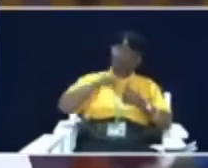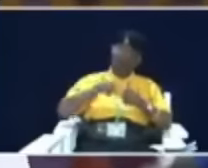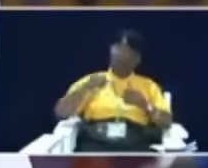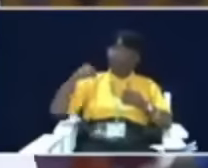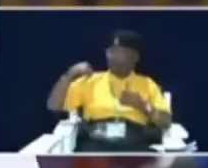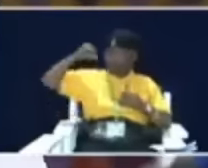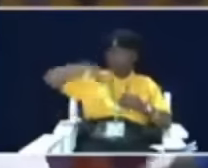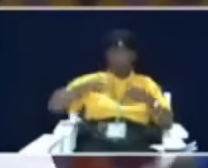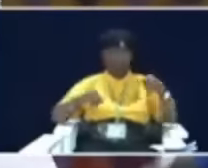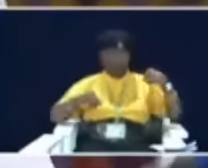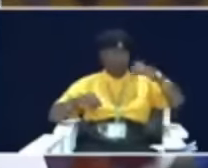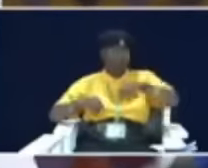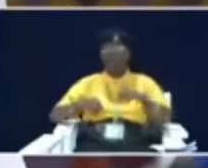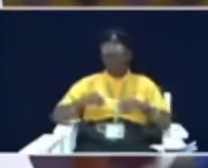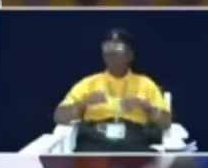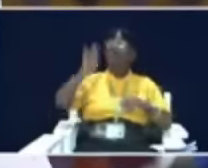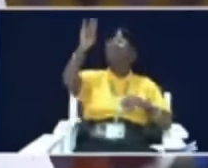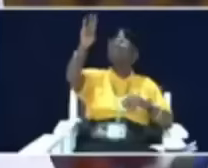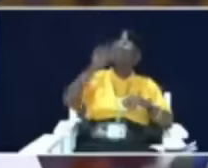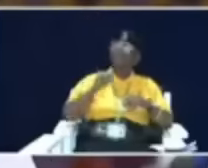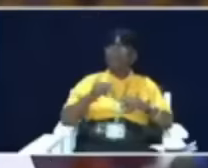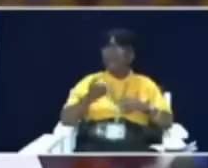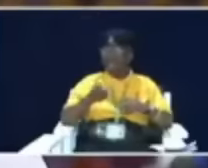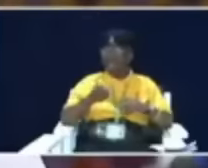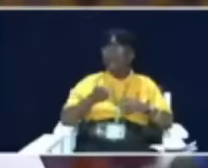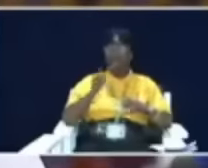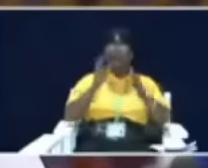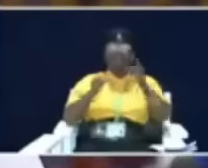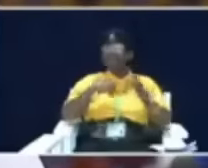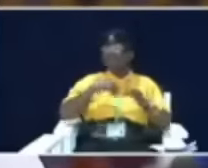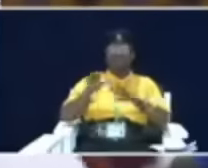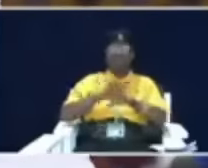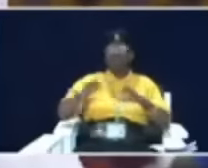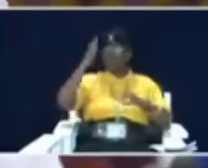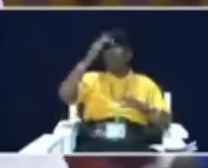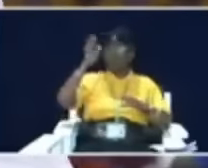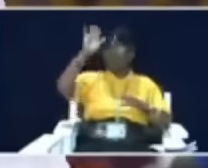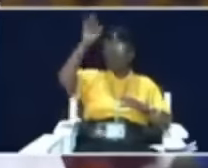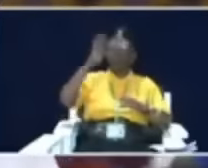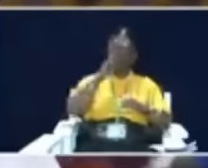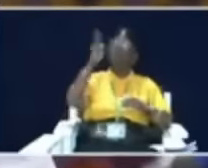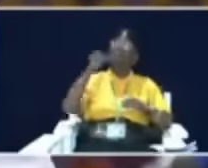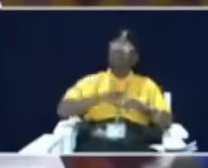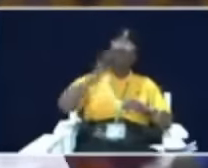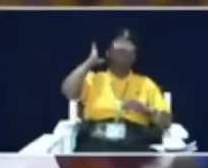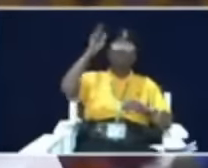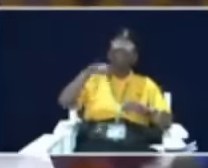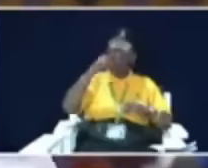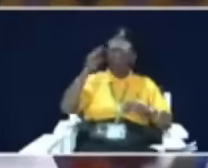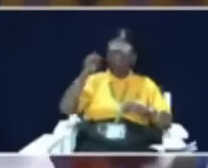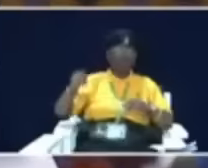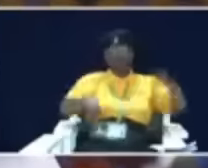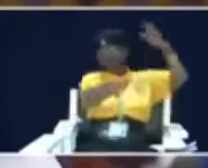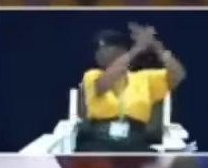If I don't know his voice, I would have said, "Get thee behind me, Satan." And then he asked me to dance in that